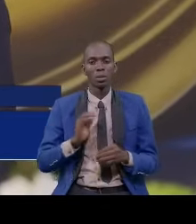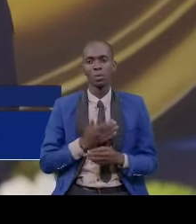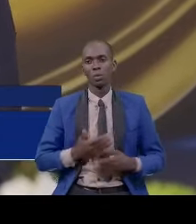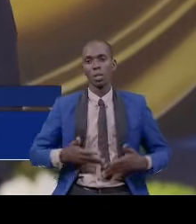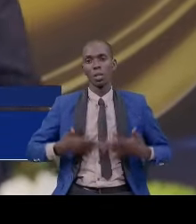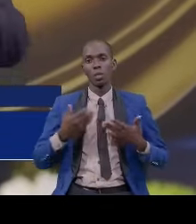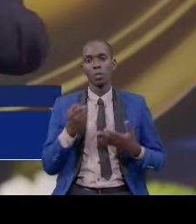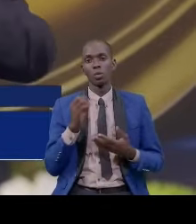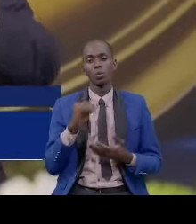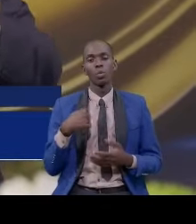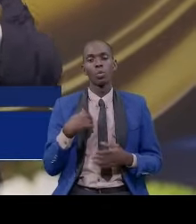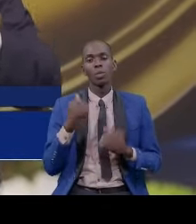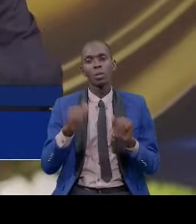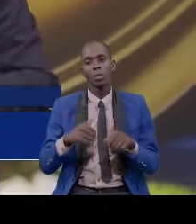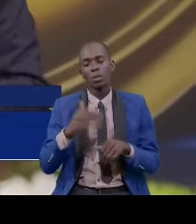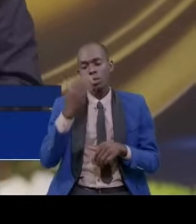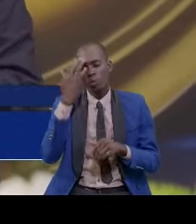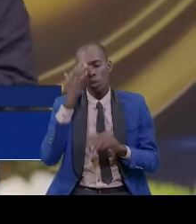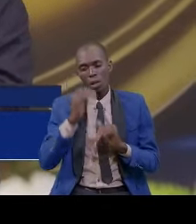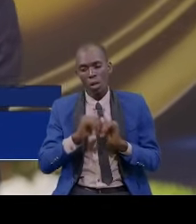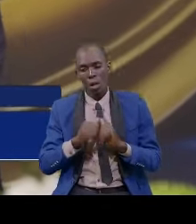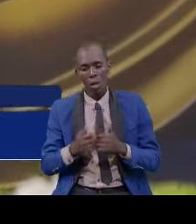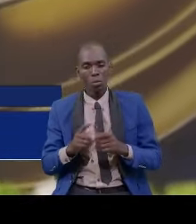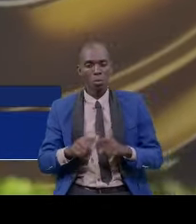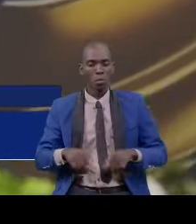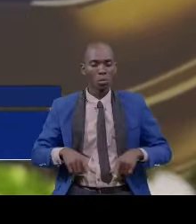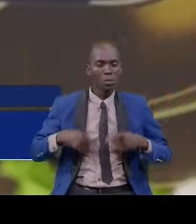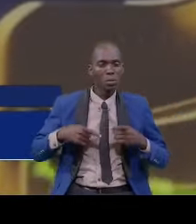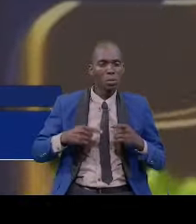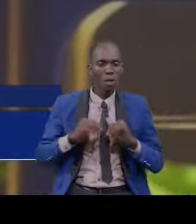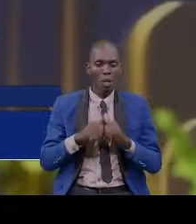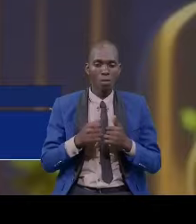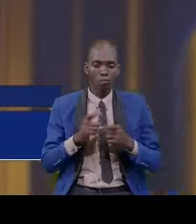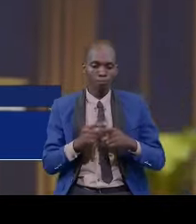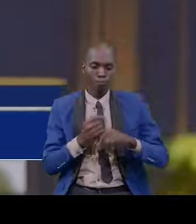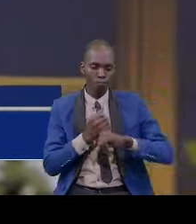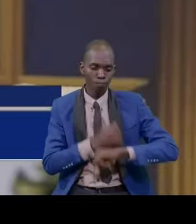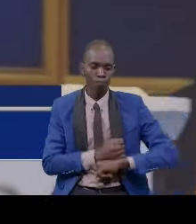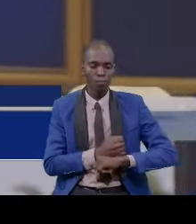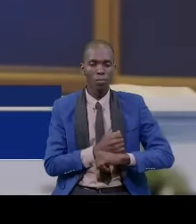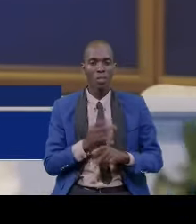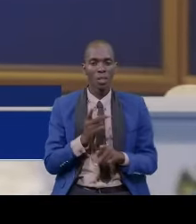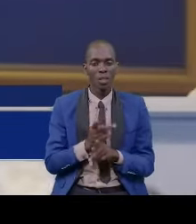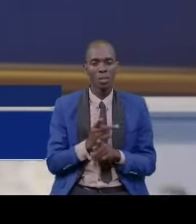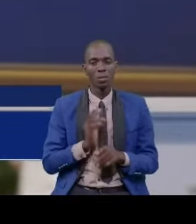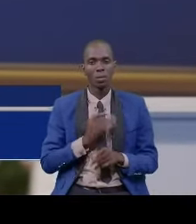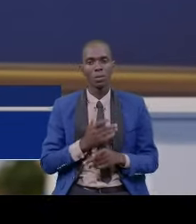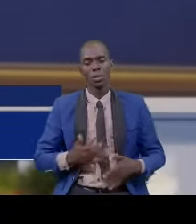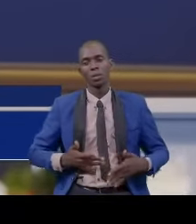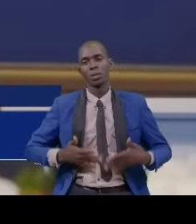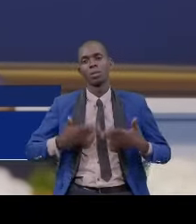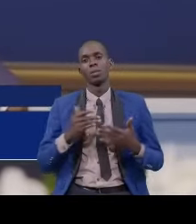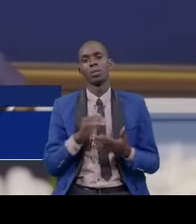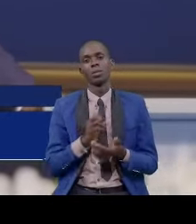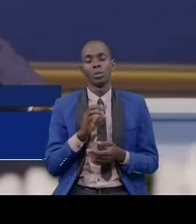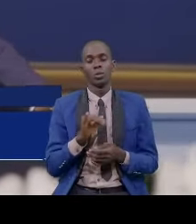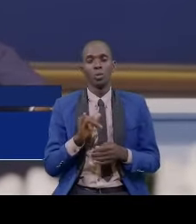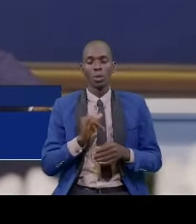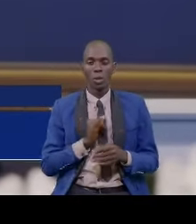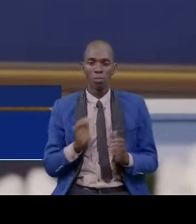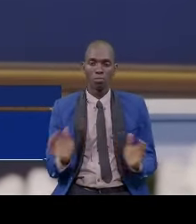the environment that we find ourselves. It's our responsibility. And so he has mentioned that already. We can no longer debate that fact. What